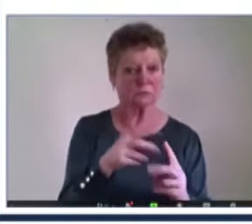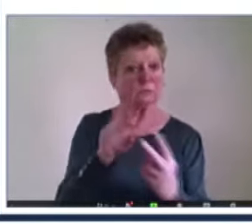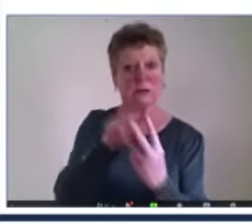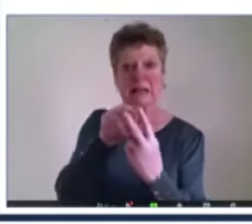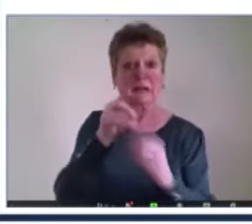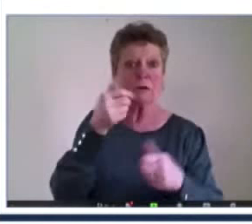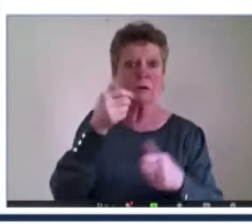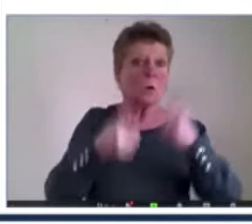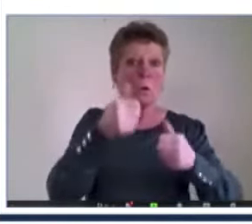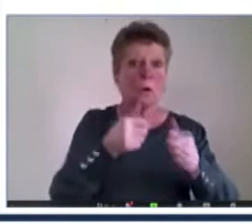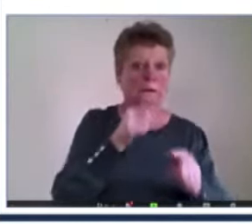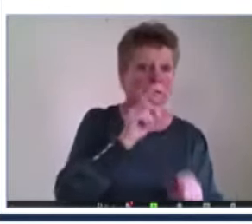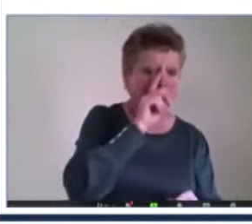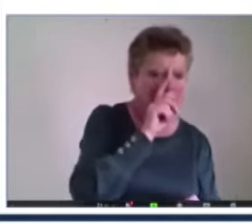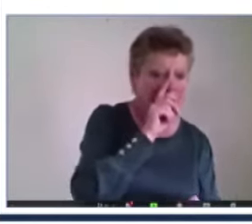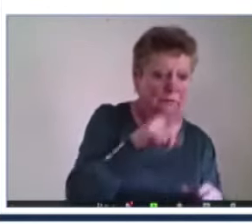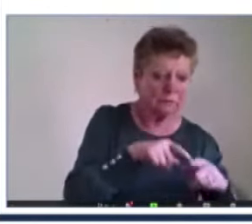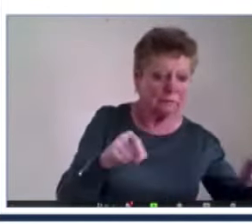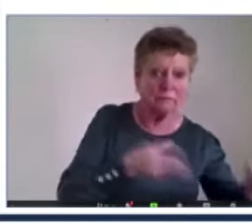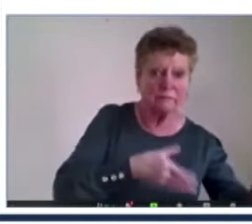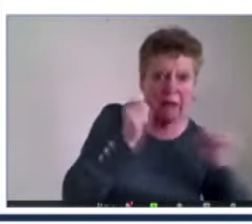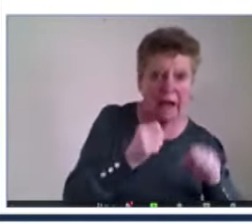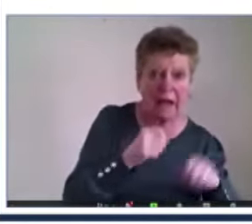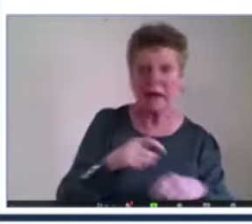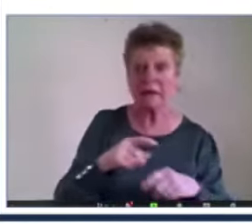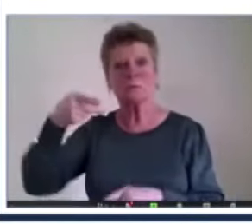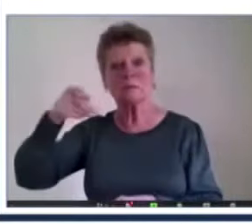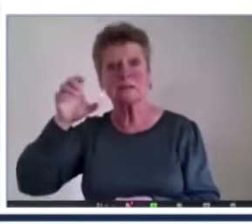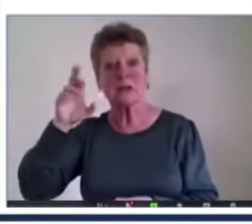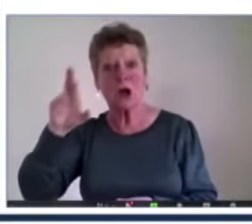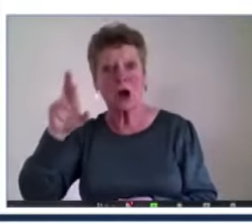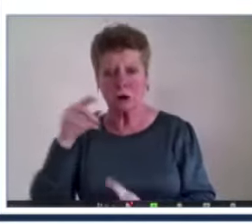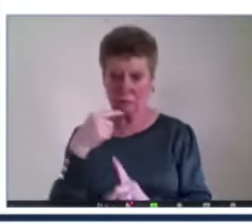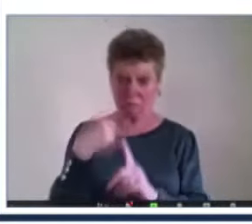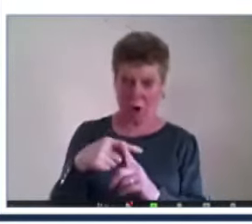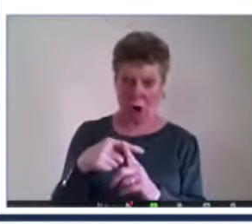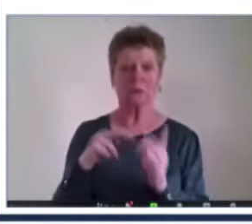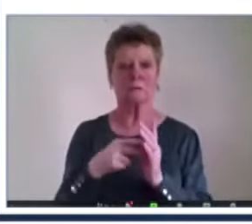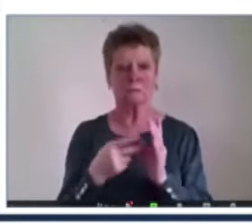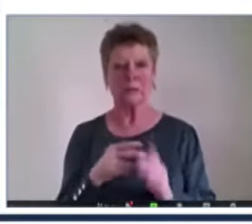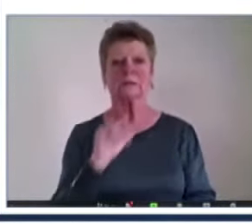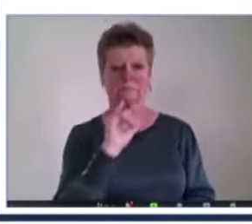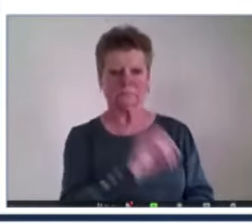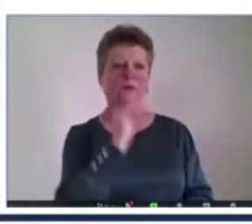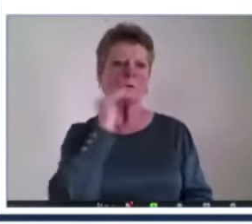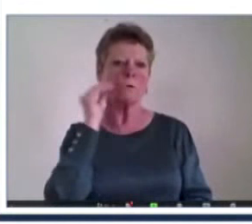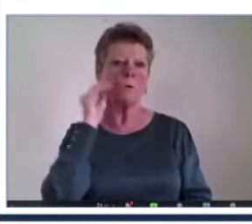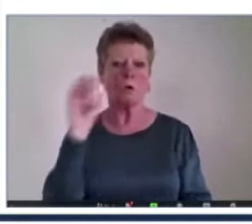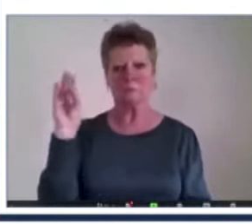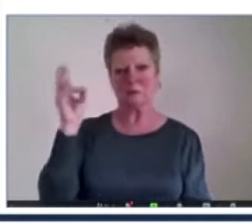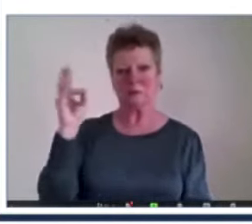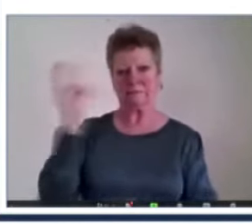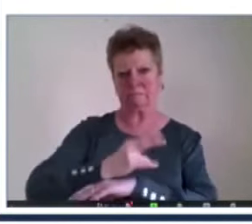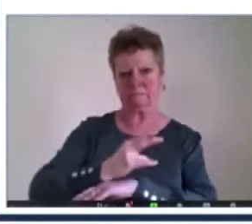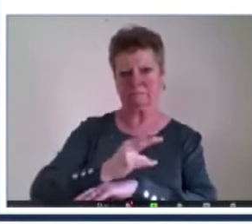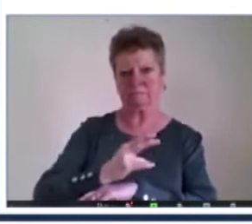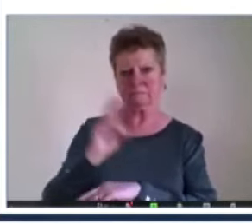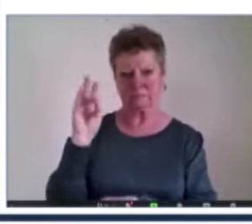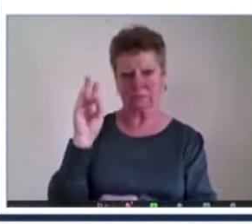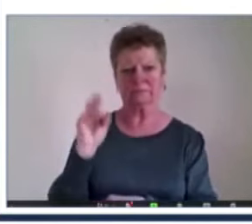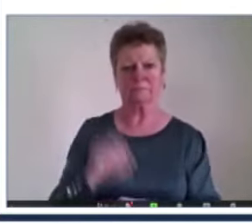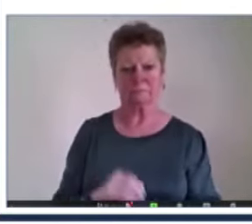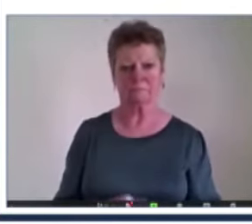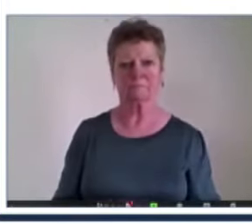or rapid, whether you have symptoms or not, if you're positive, you'll need to isolate for 7 days. These are